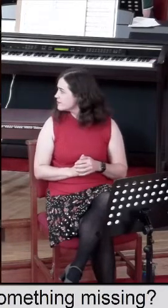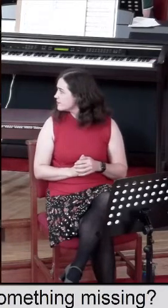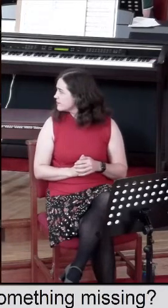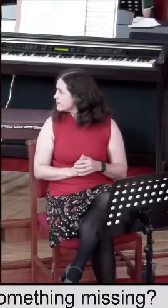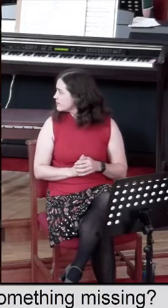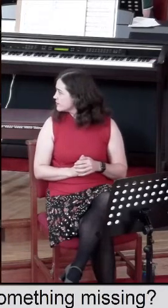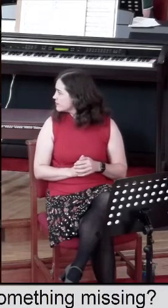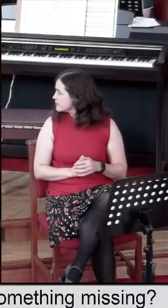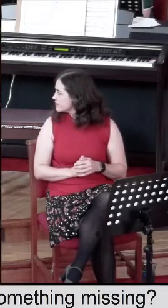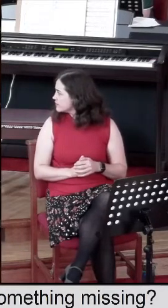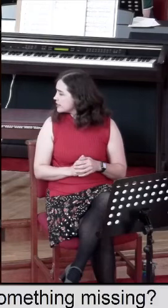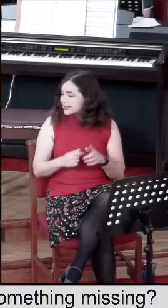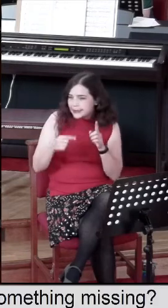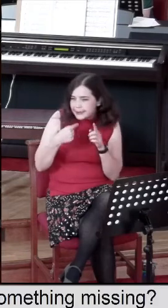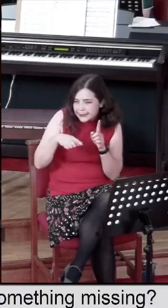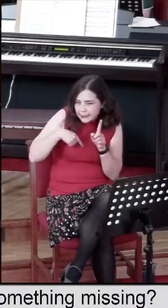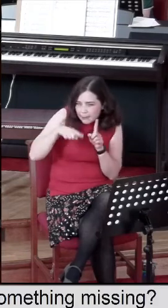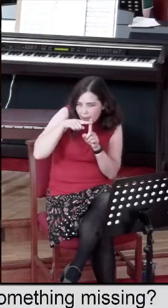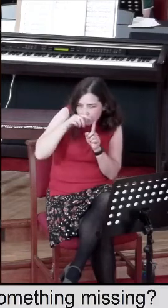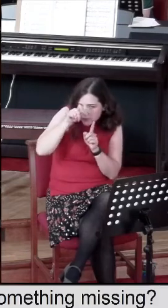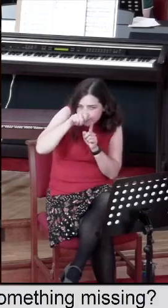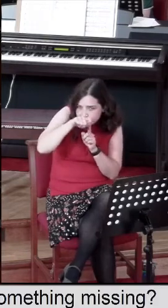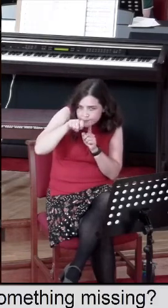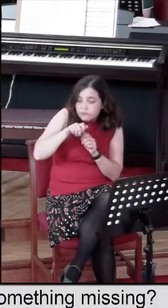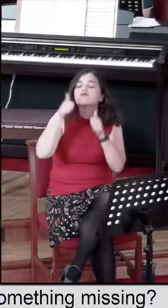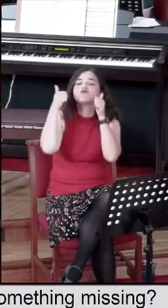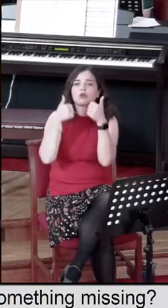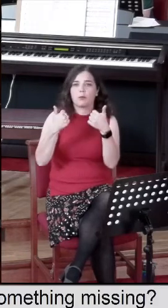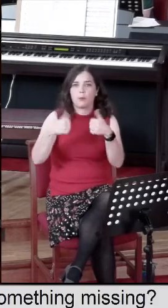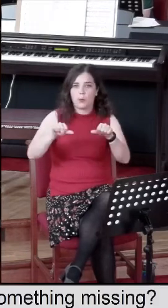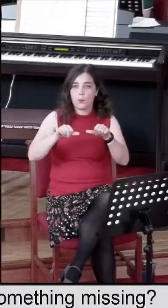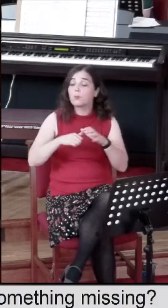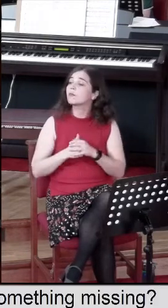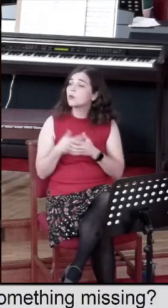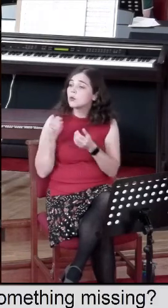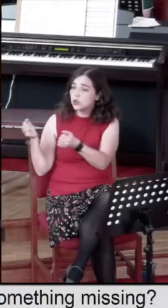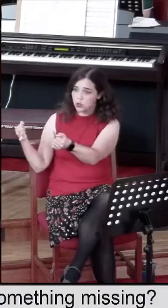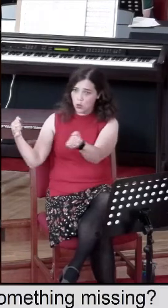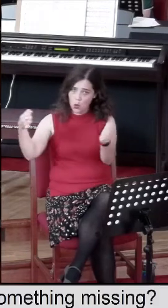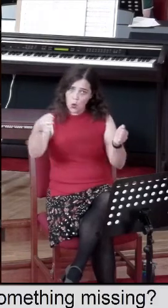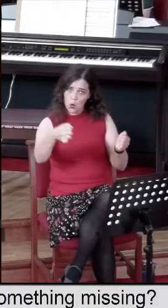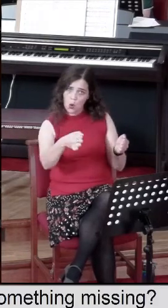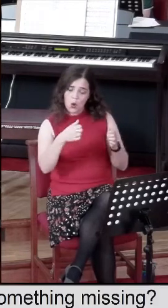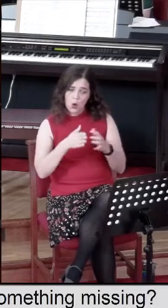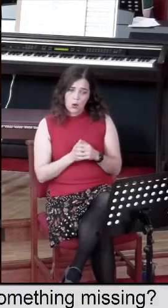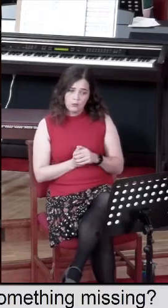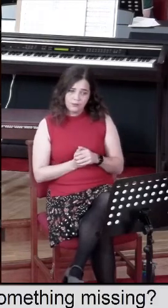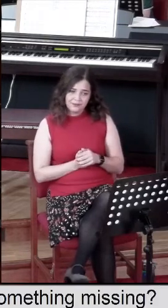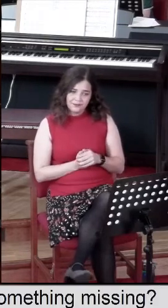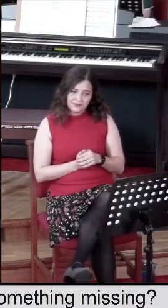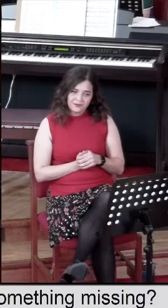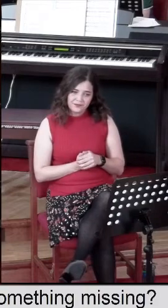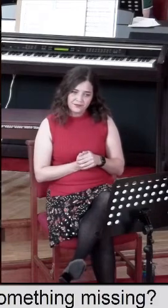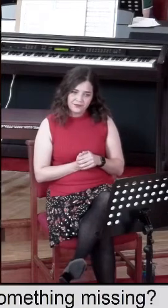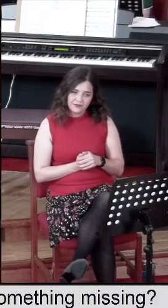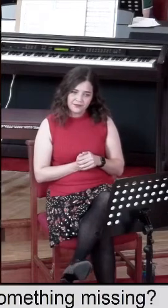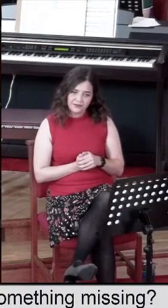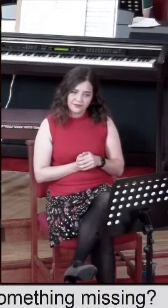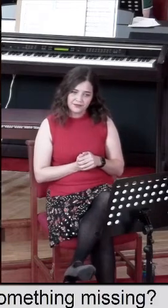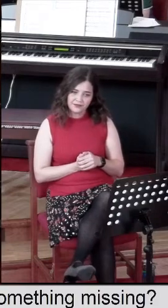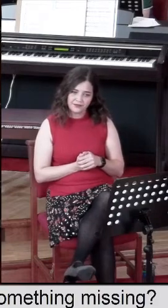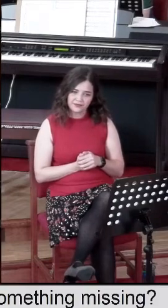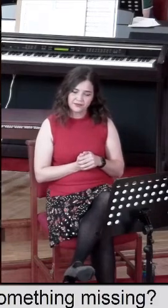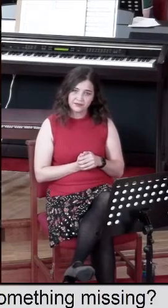Plus, you need to put a plus in between. Right, thank you. Do you want to show that to everybody? What's your name?